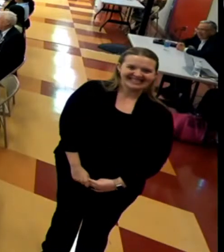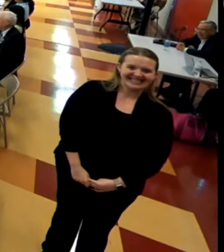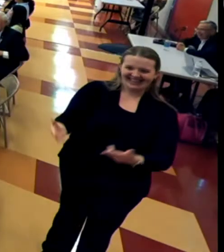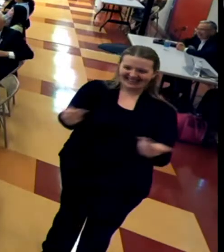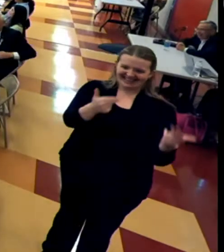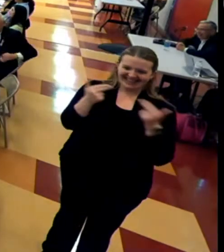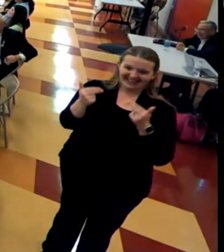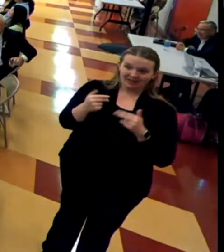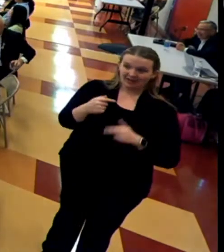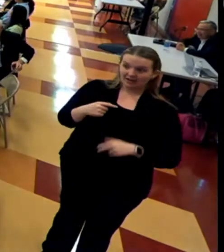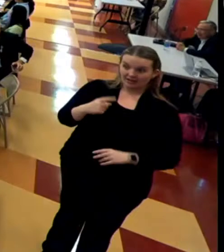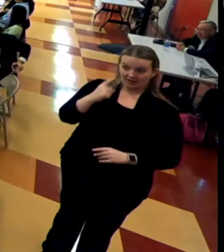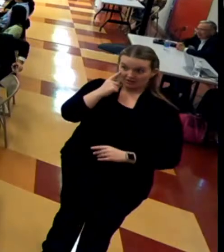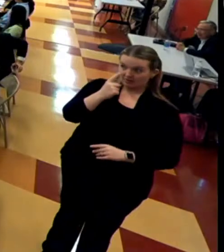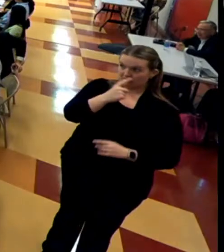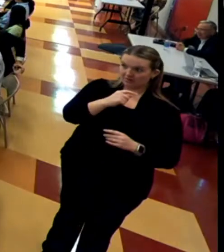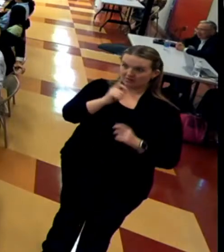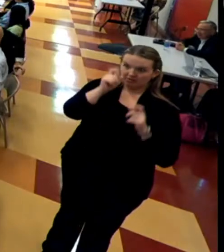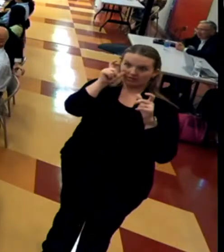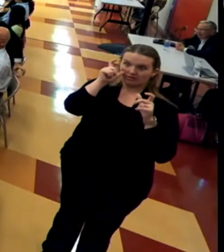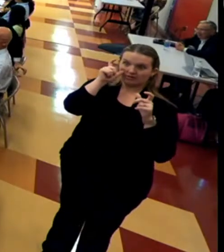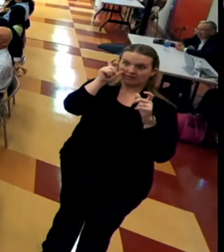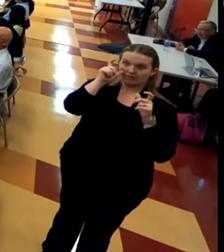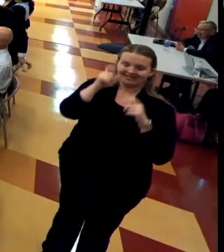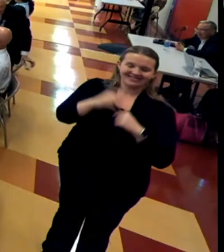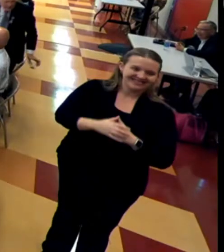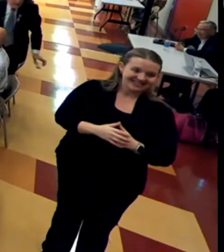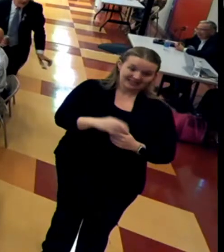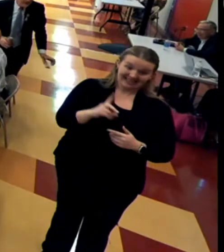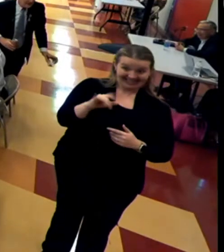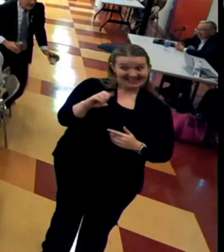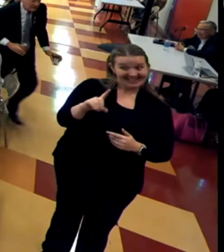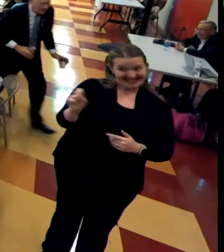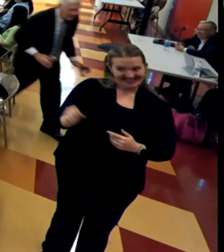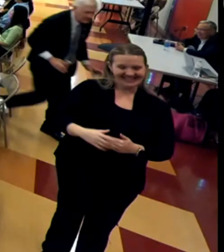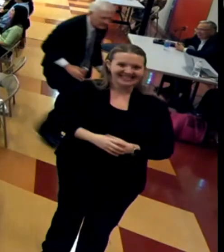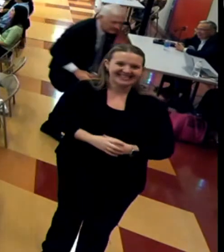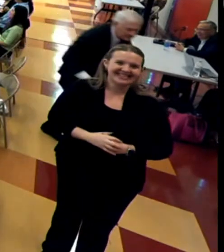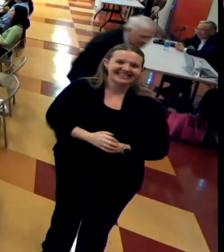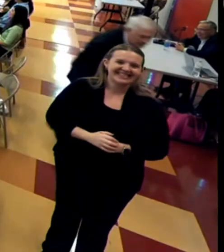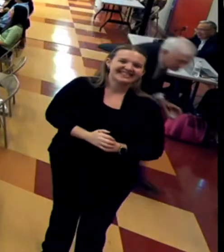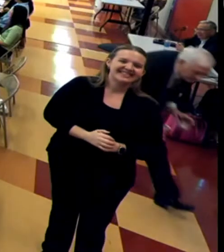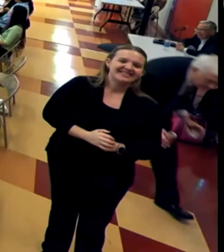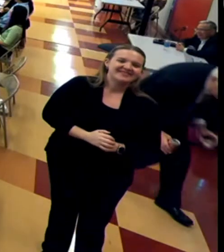You saw it in my eyes. I did. I did.